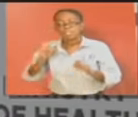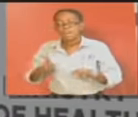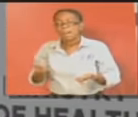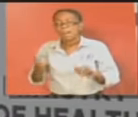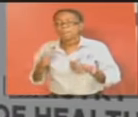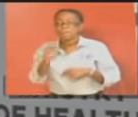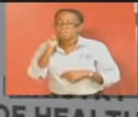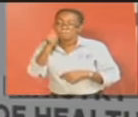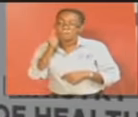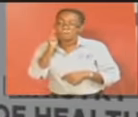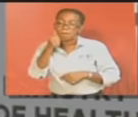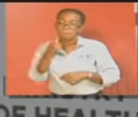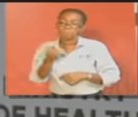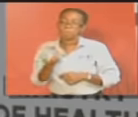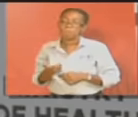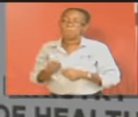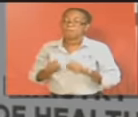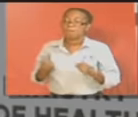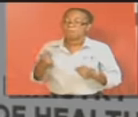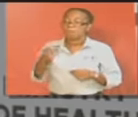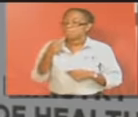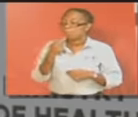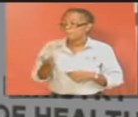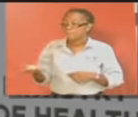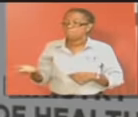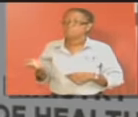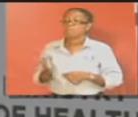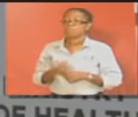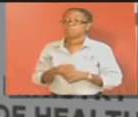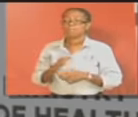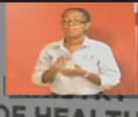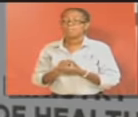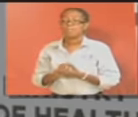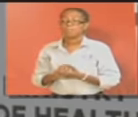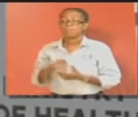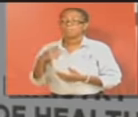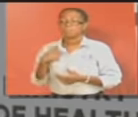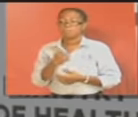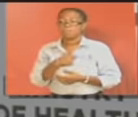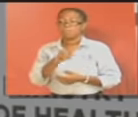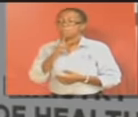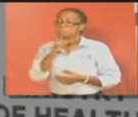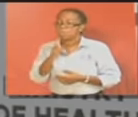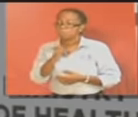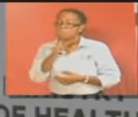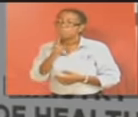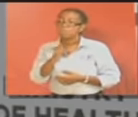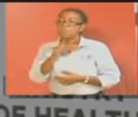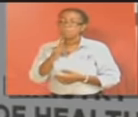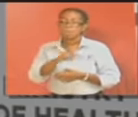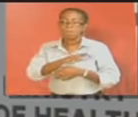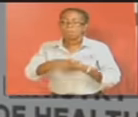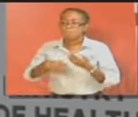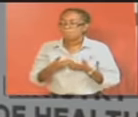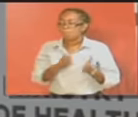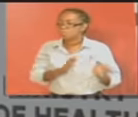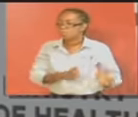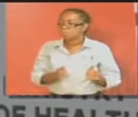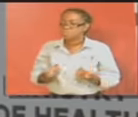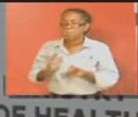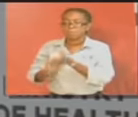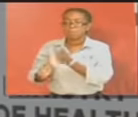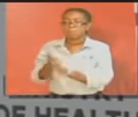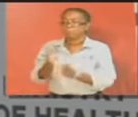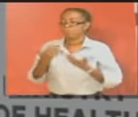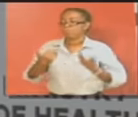However, I can assure you that the logistics for receipt, storage, distribution are all in place, and that we are ready to receive and